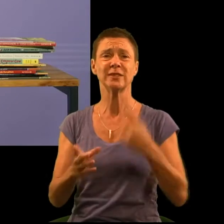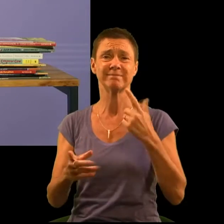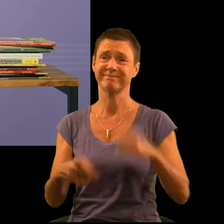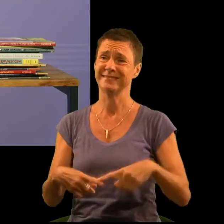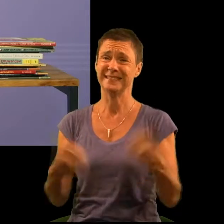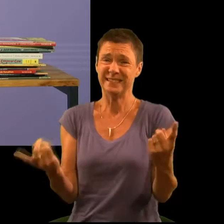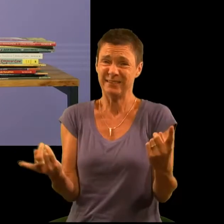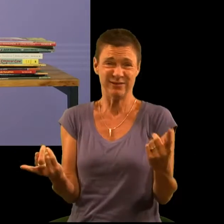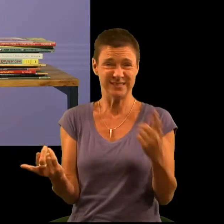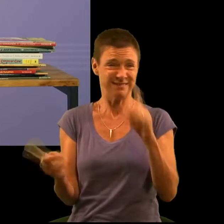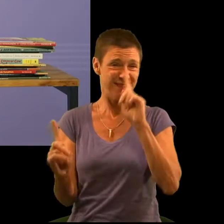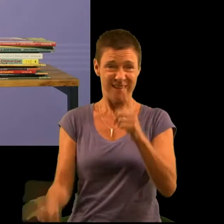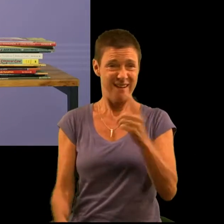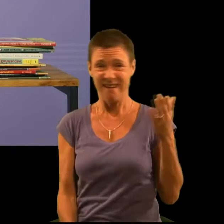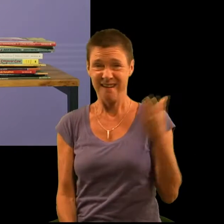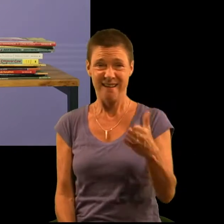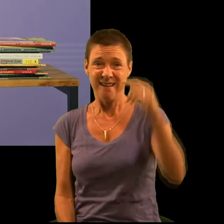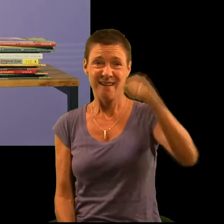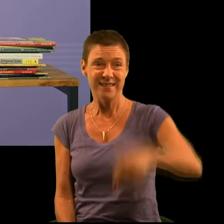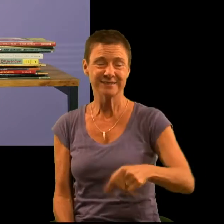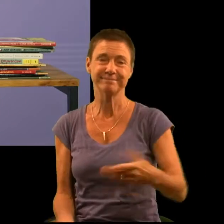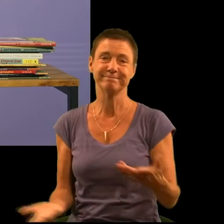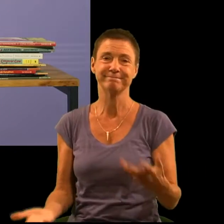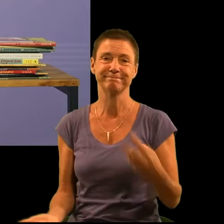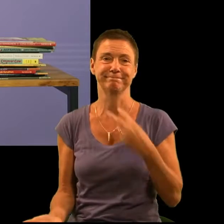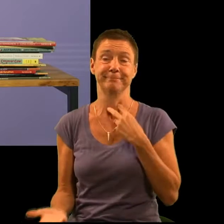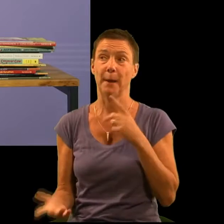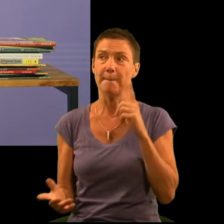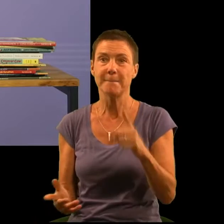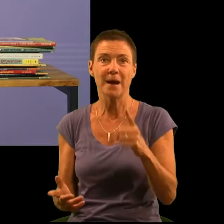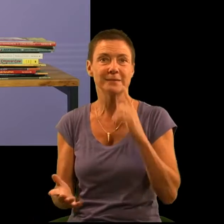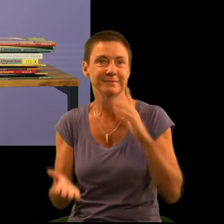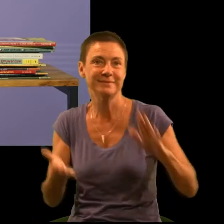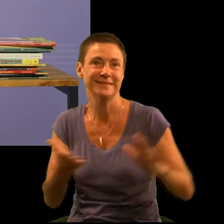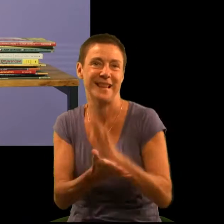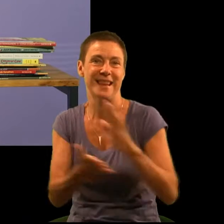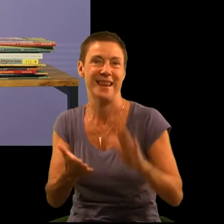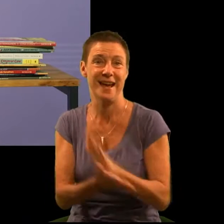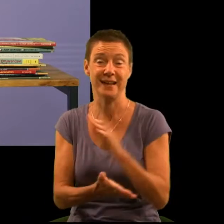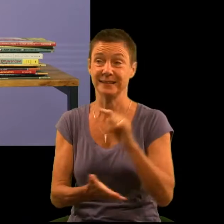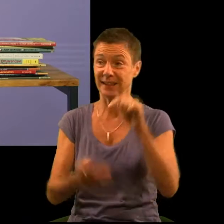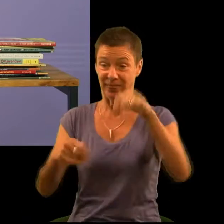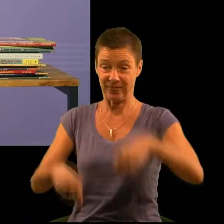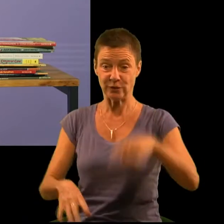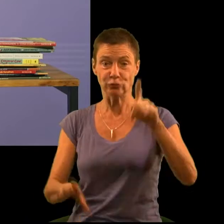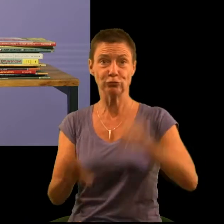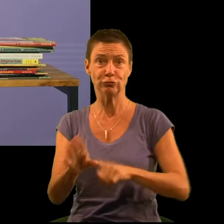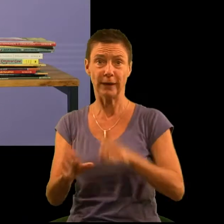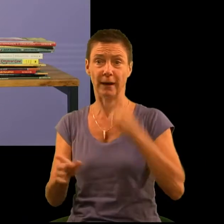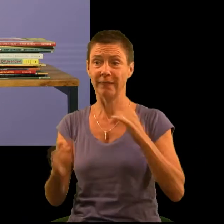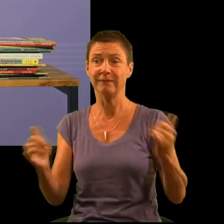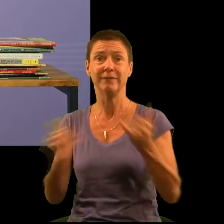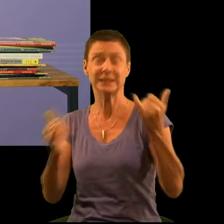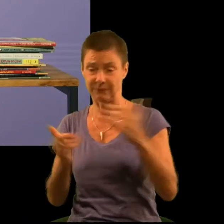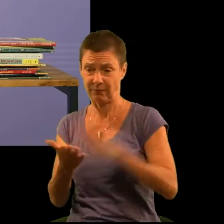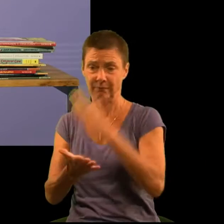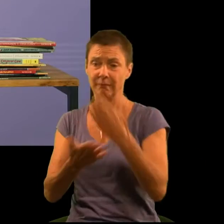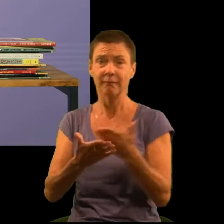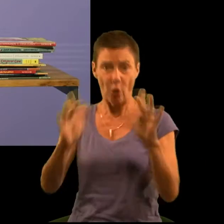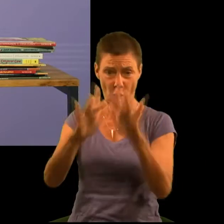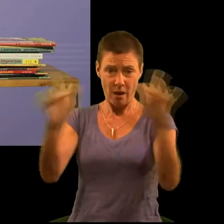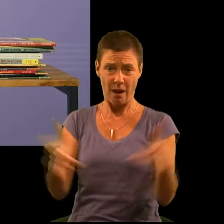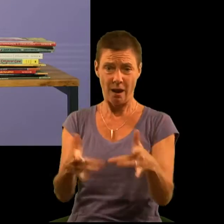course, none of the authors or illustrators can do that. But I am delighted that this year's online book festival